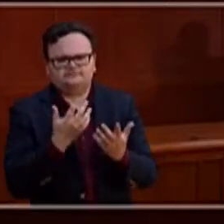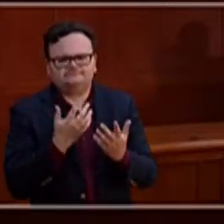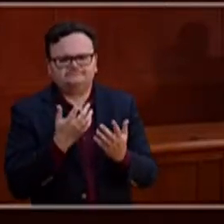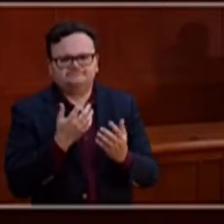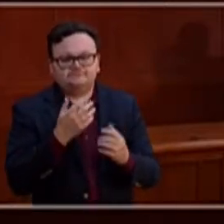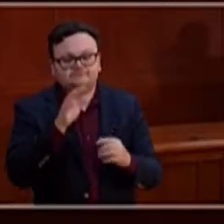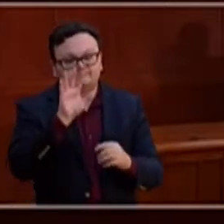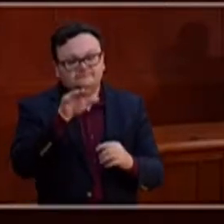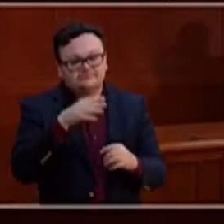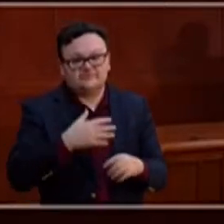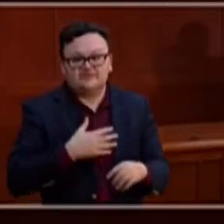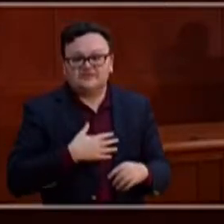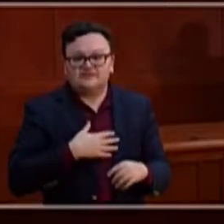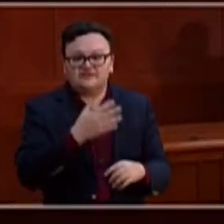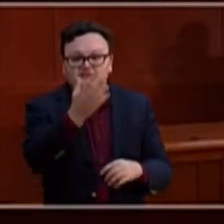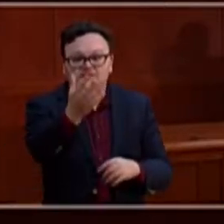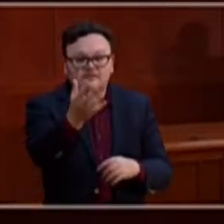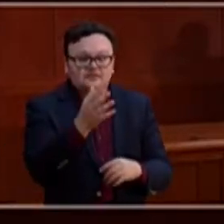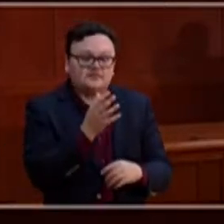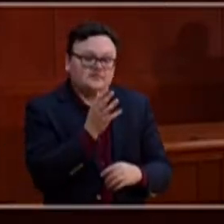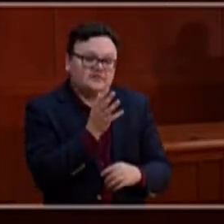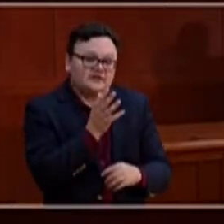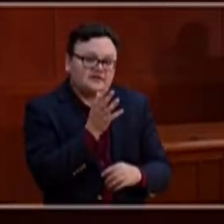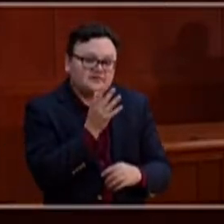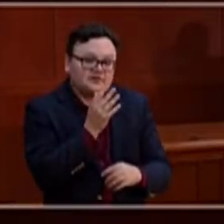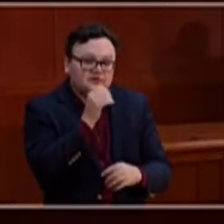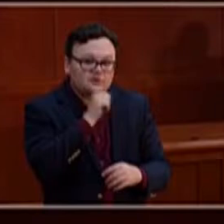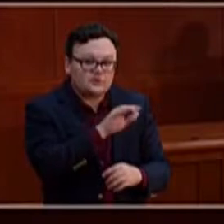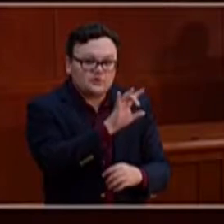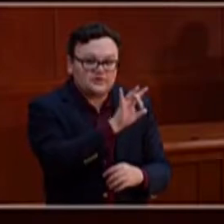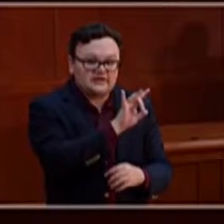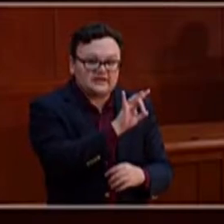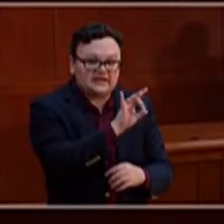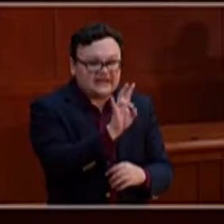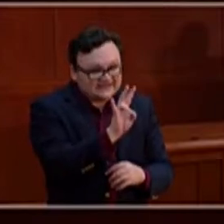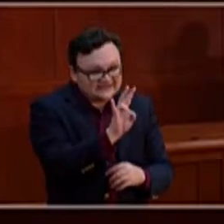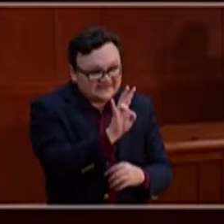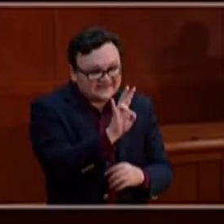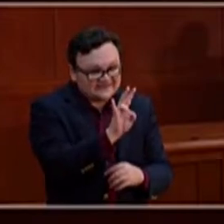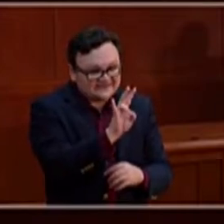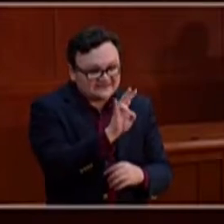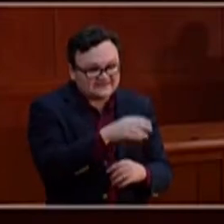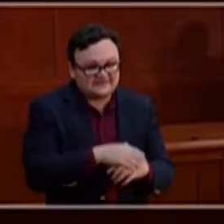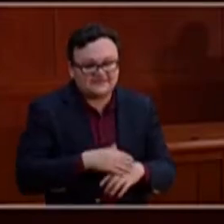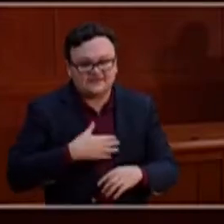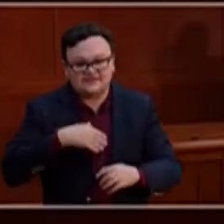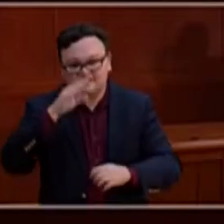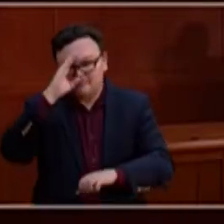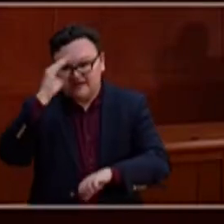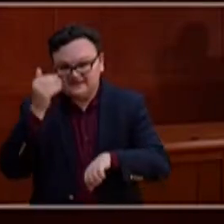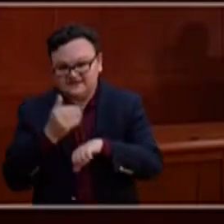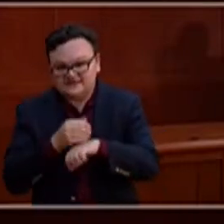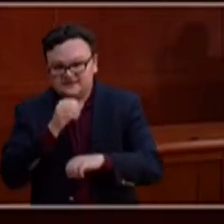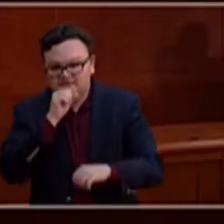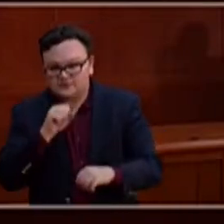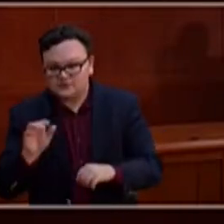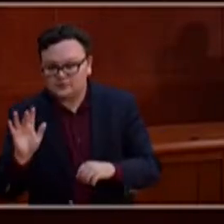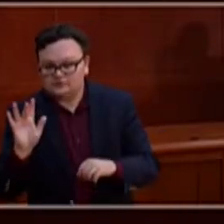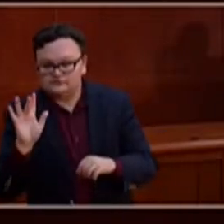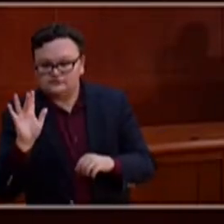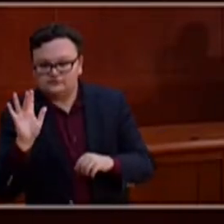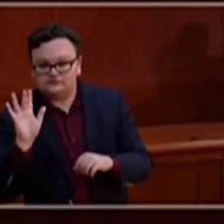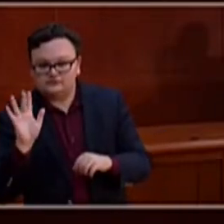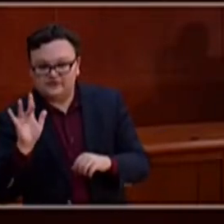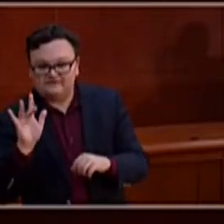mother and my 25-year-old son living under the same roof for many, many months. And I saw the fear from